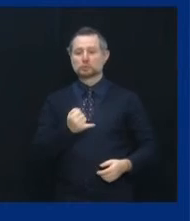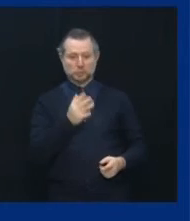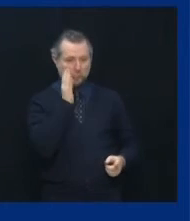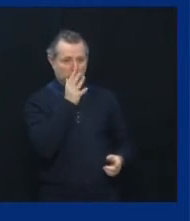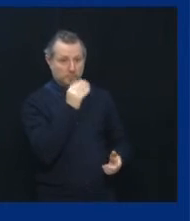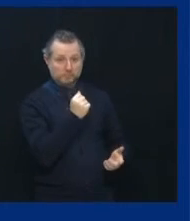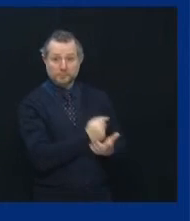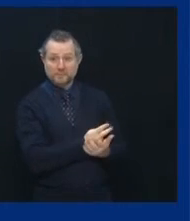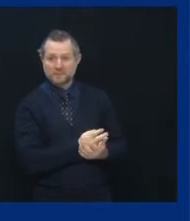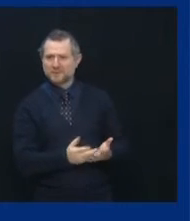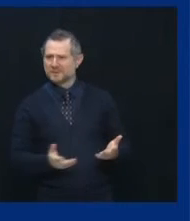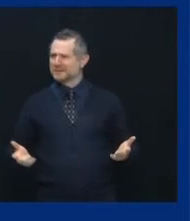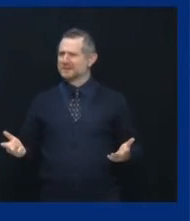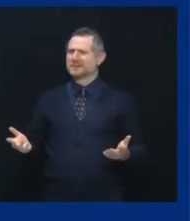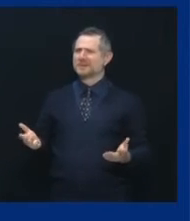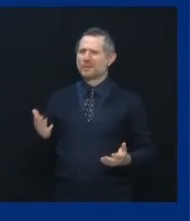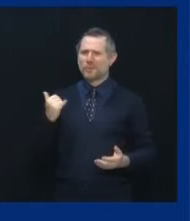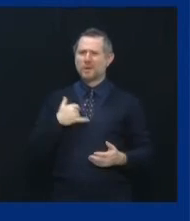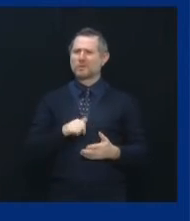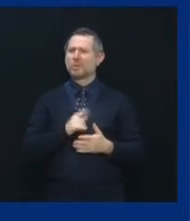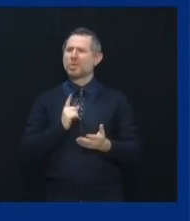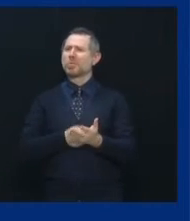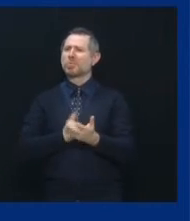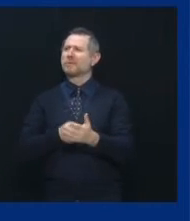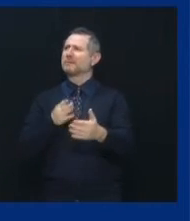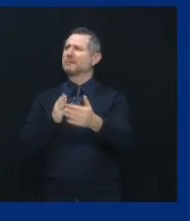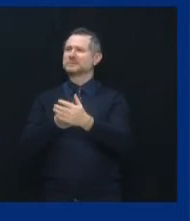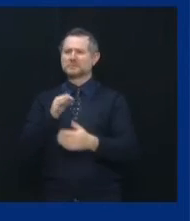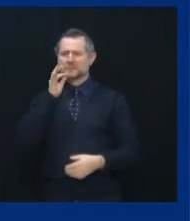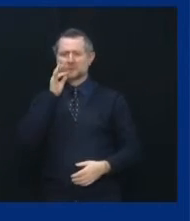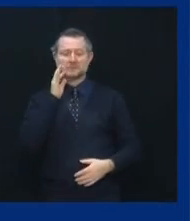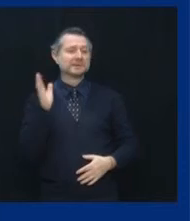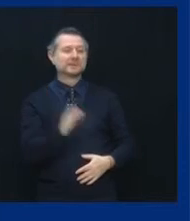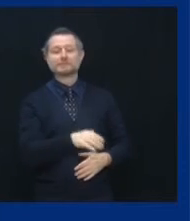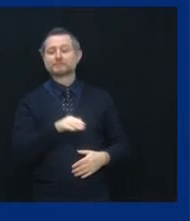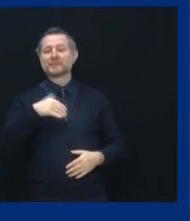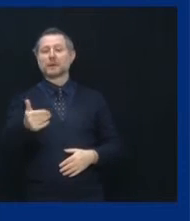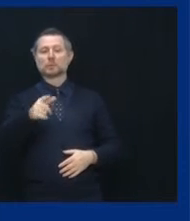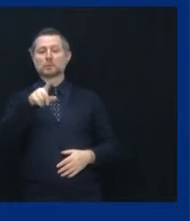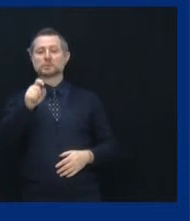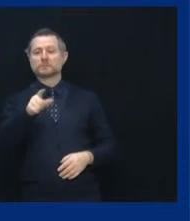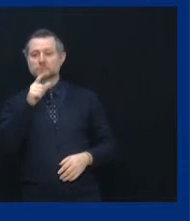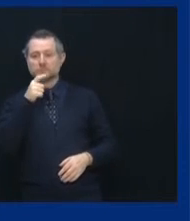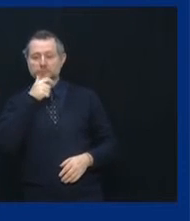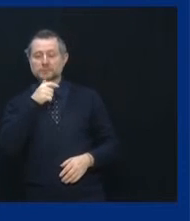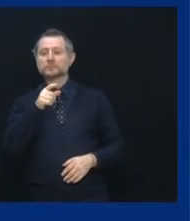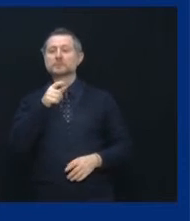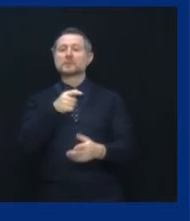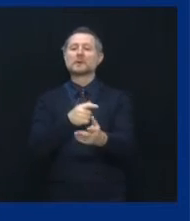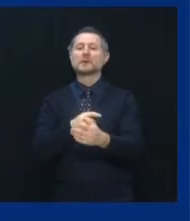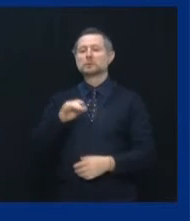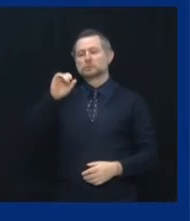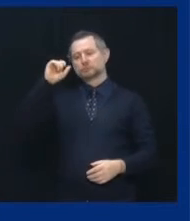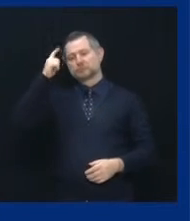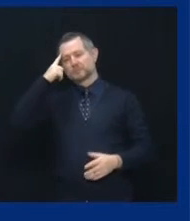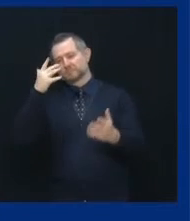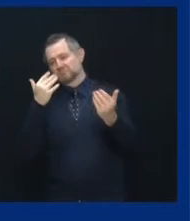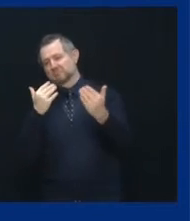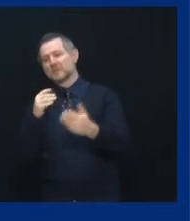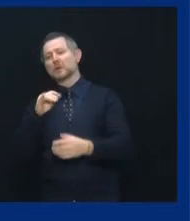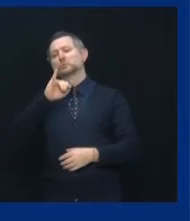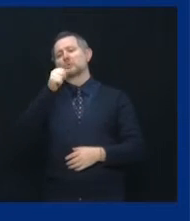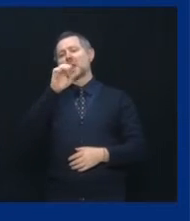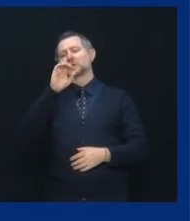really talking about at this point? Next question, operator. Governor, you now have Jacqueline Slater from